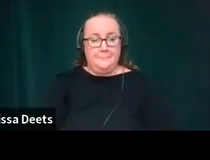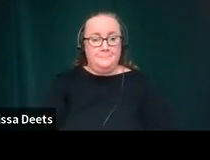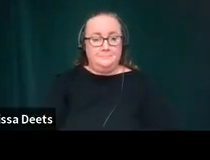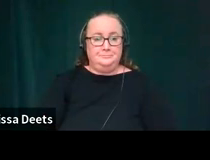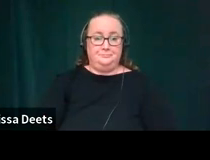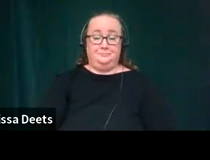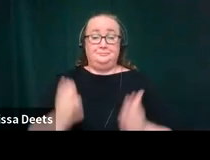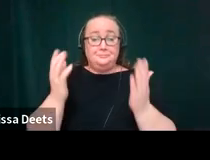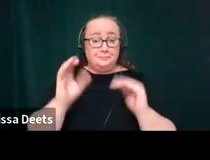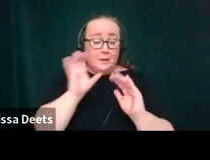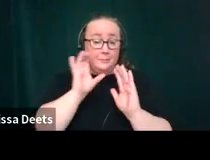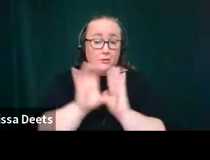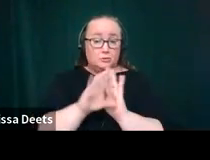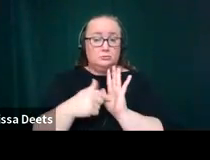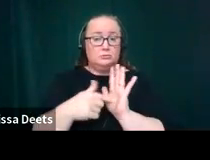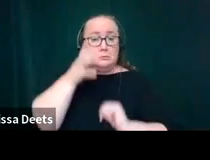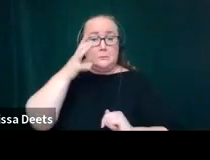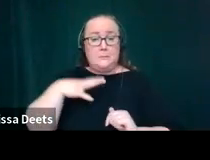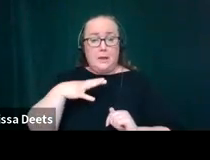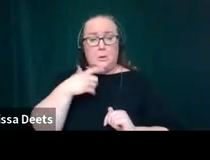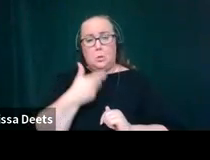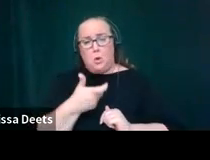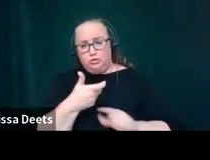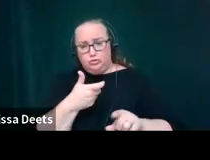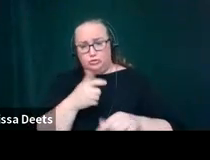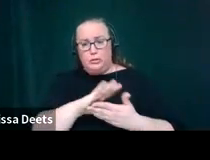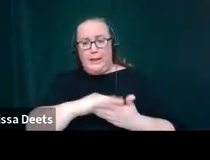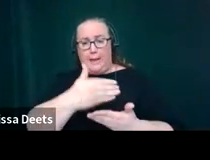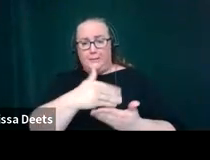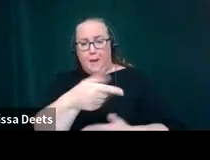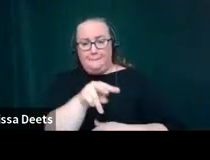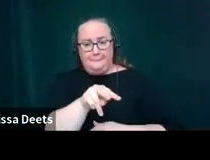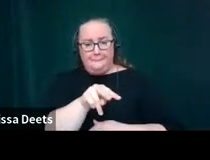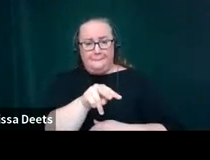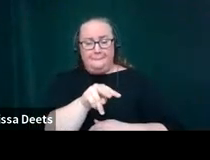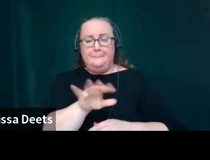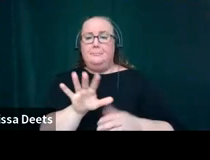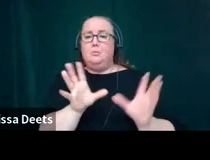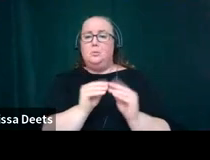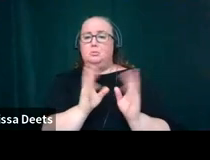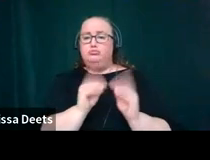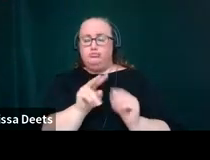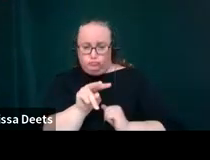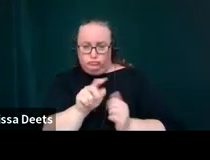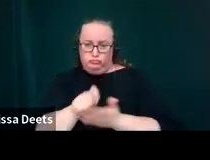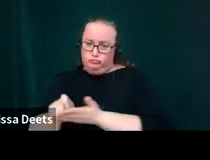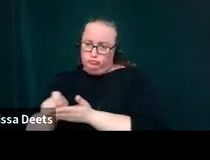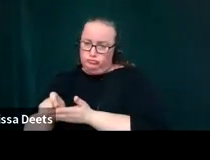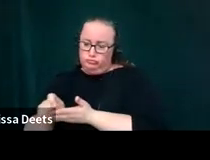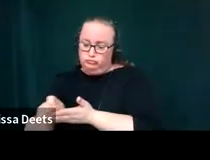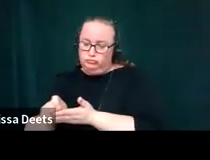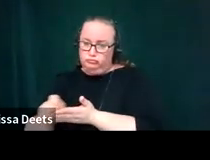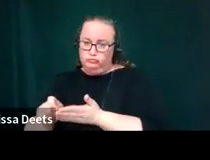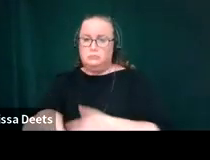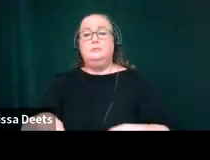This slide shows man watching his laptop, watching a video on a laptop and taking notes.